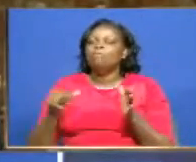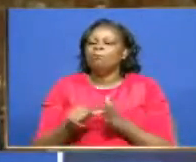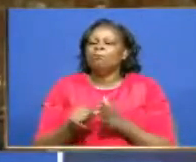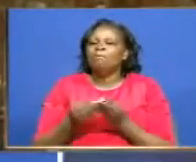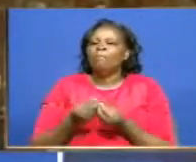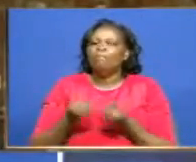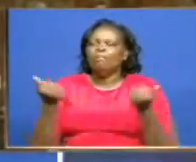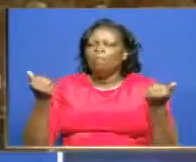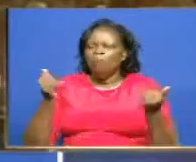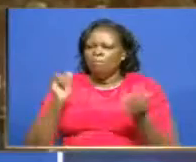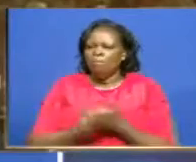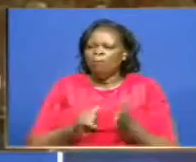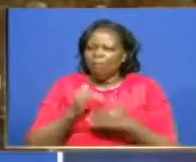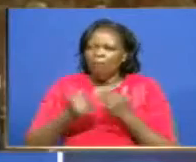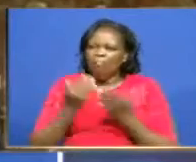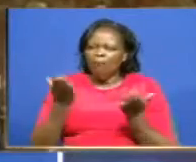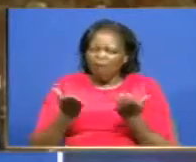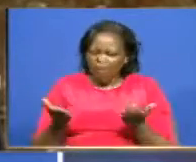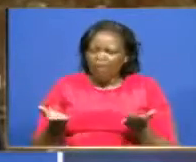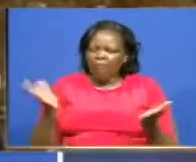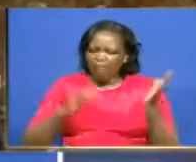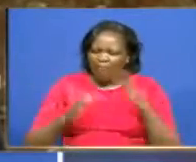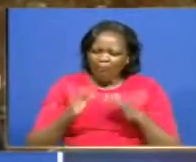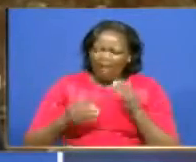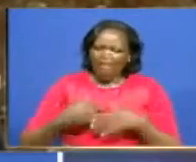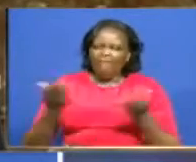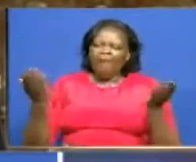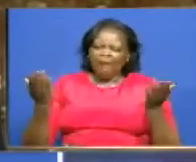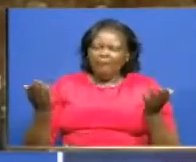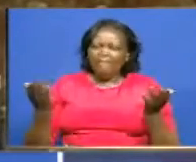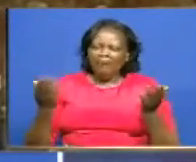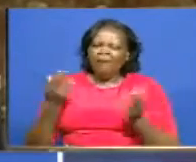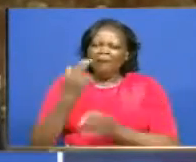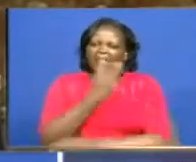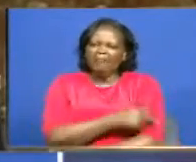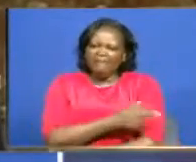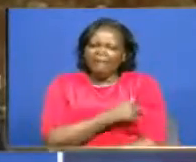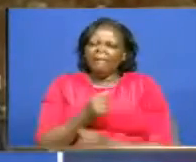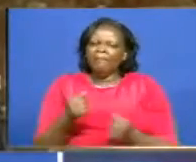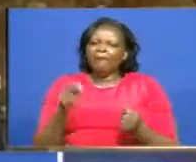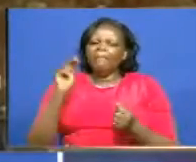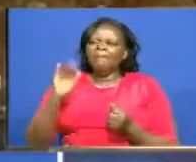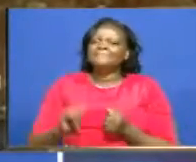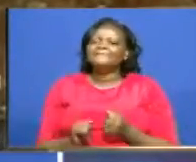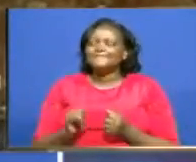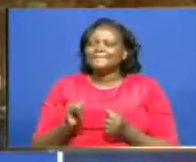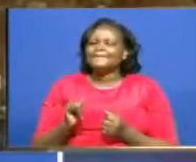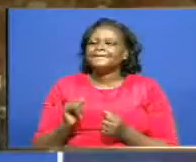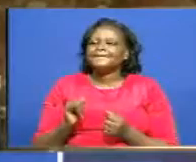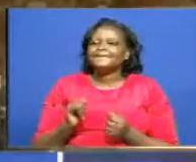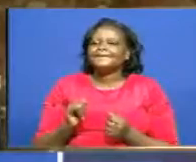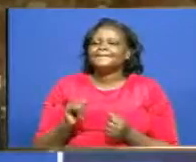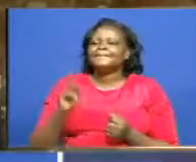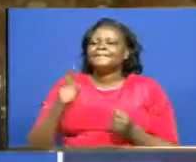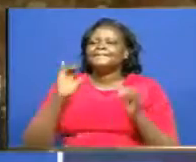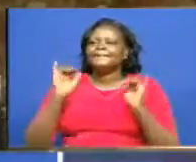resolved and that all the services will be restored across all the hospitals. Nancy Okware, Channel One News.